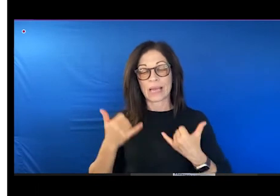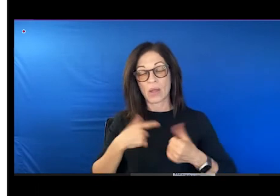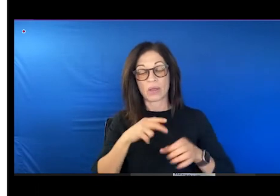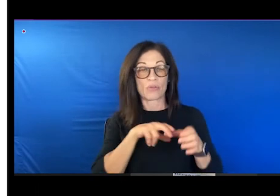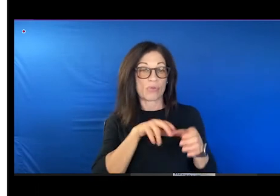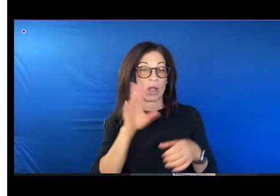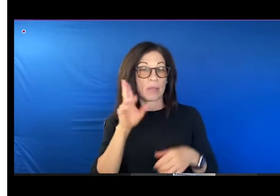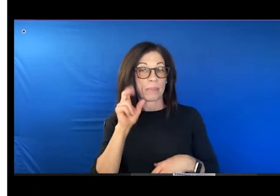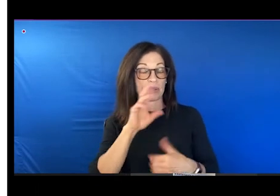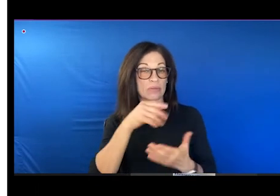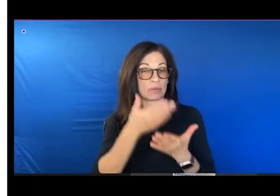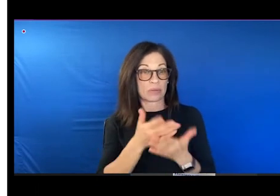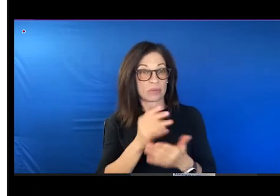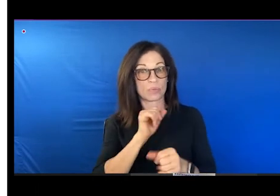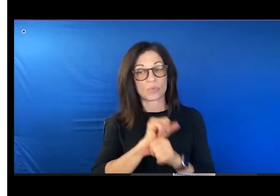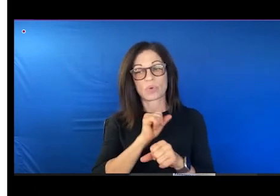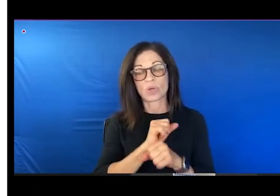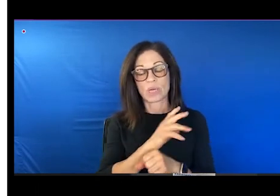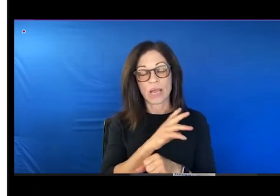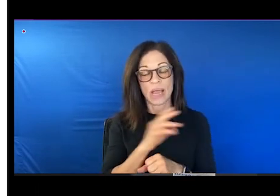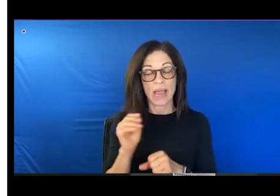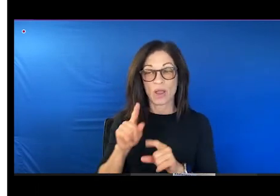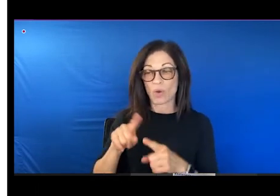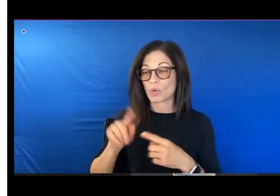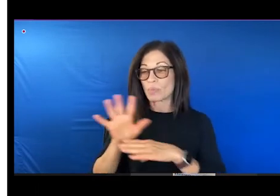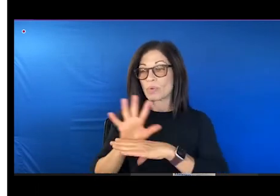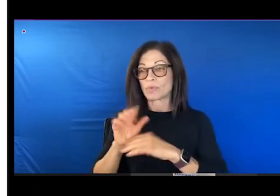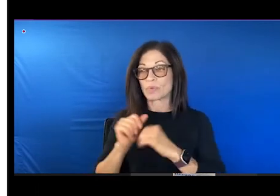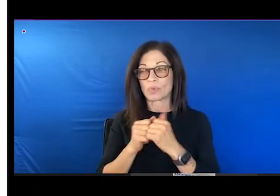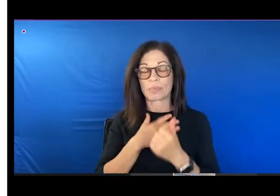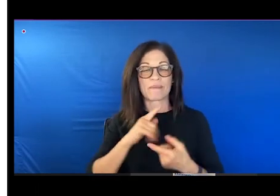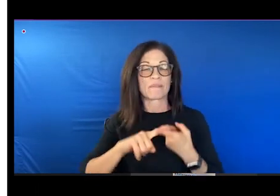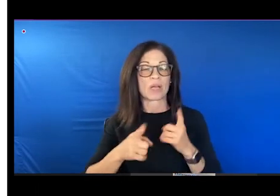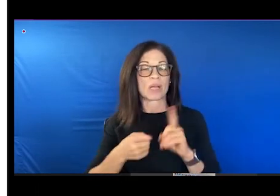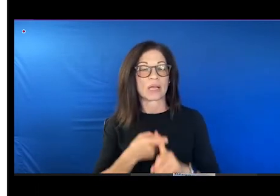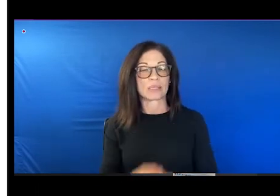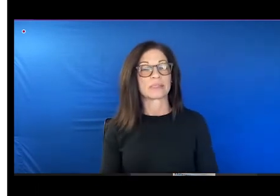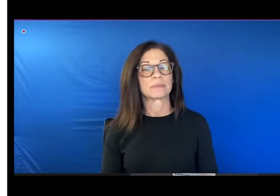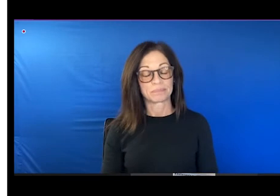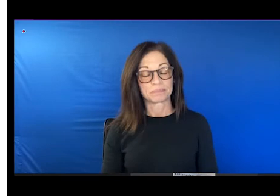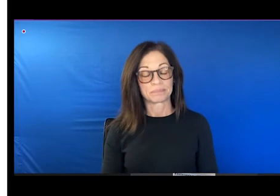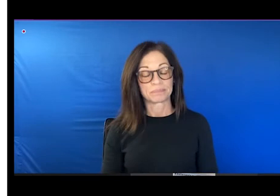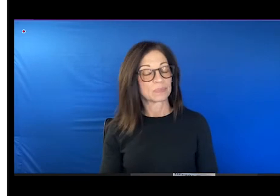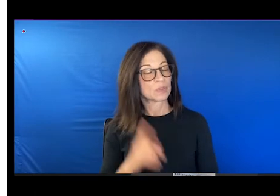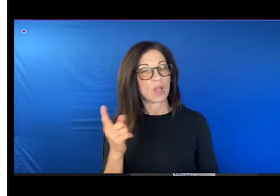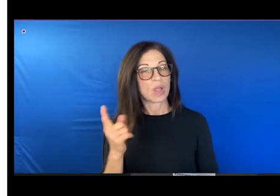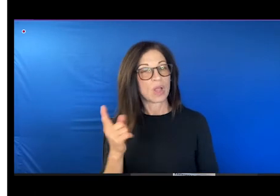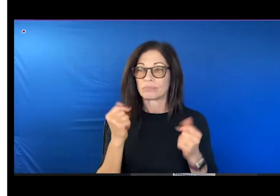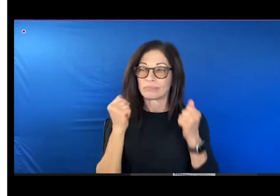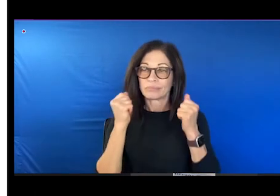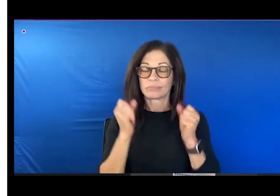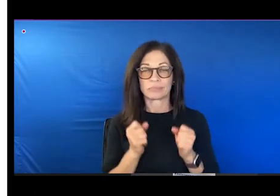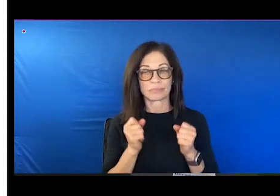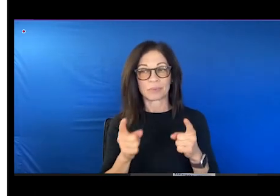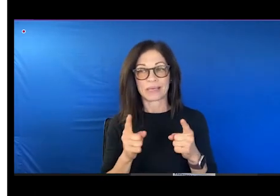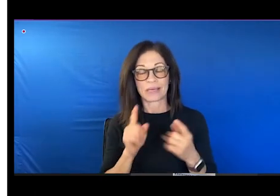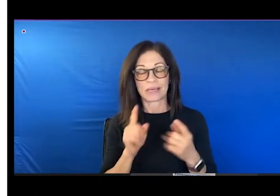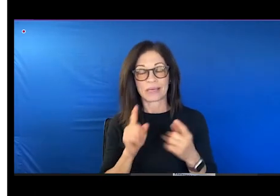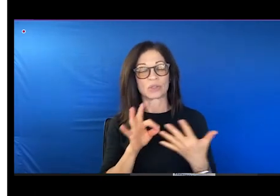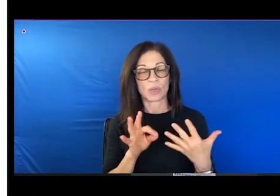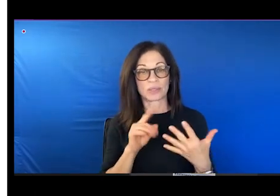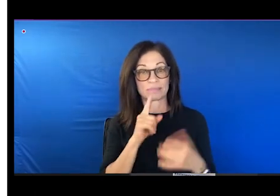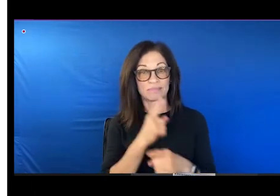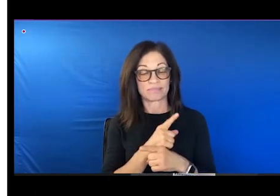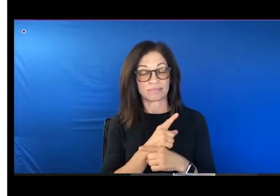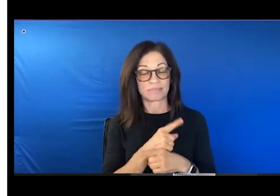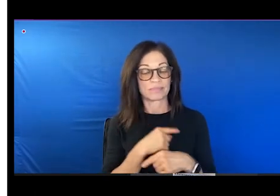me places. Now I can ride the bus to get to my job and to the movies with my friends. And it's all about spontaneous